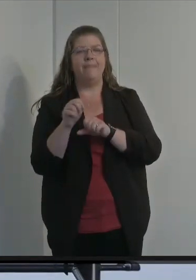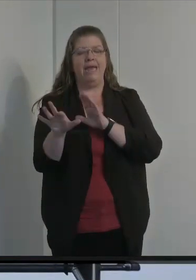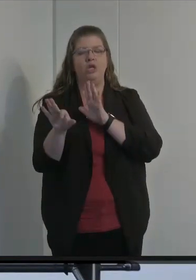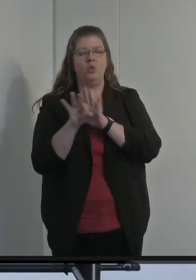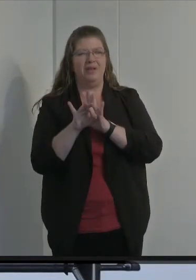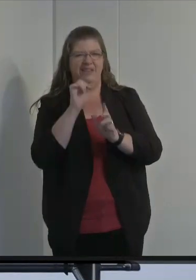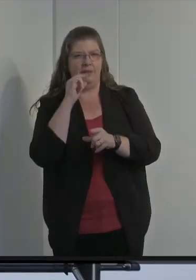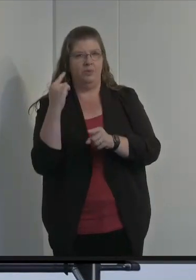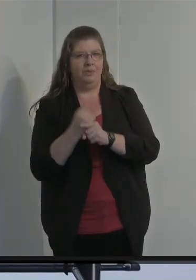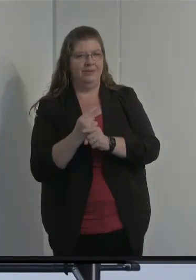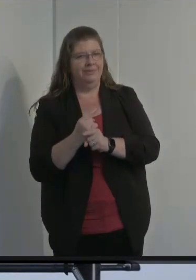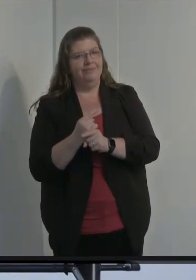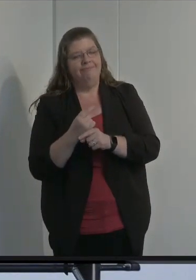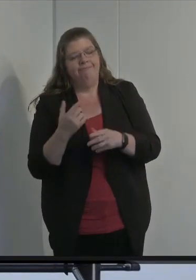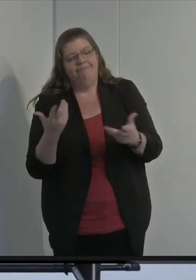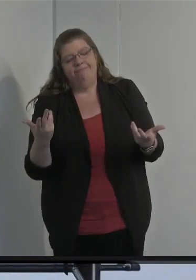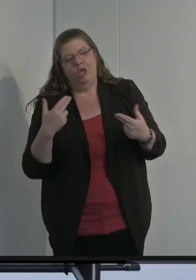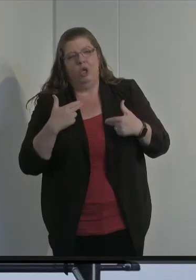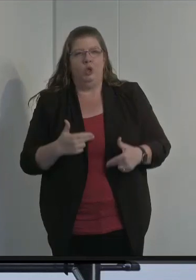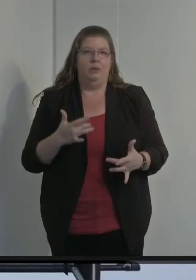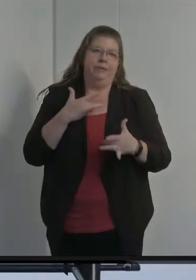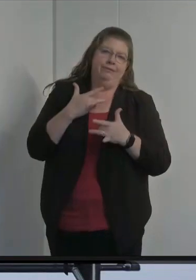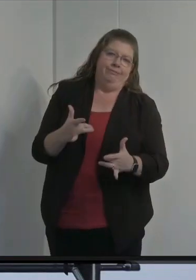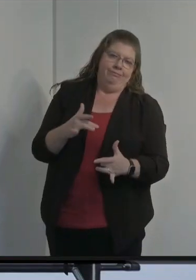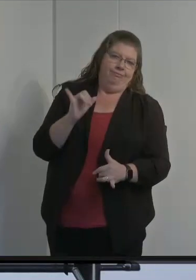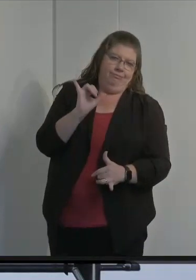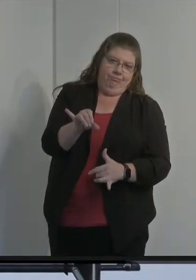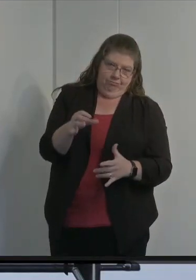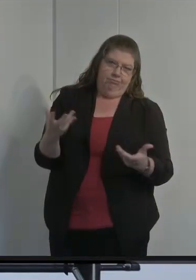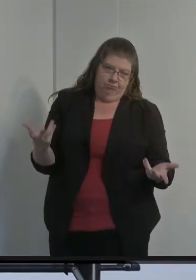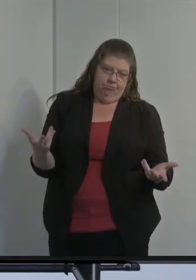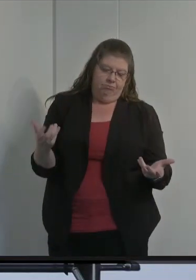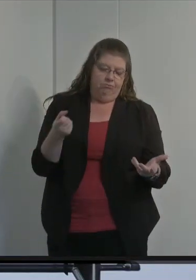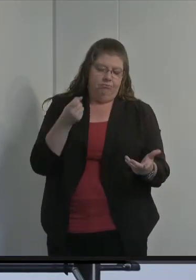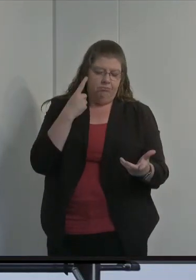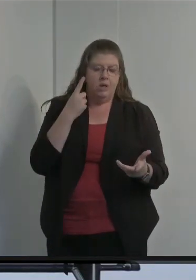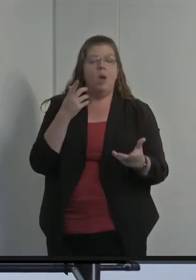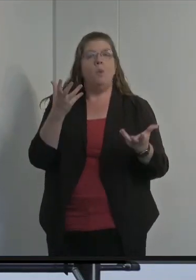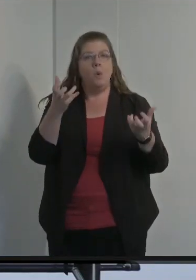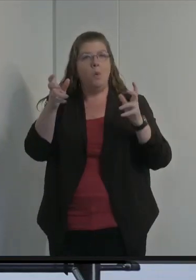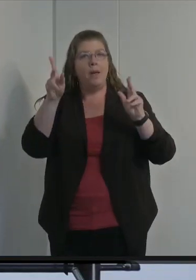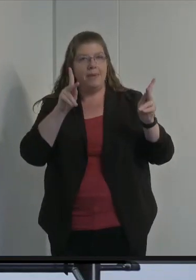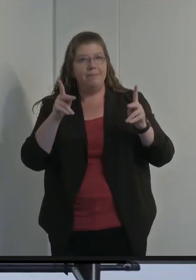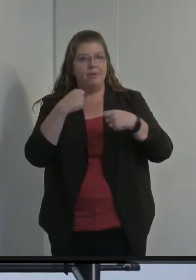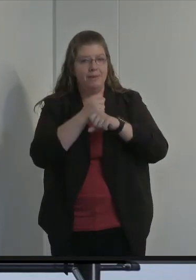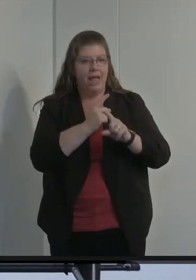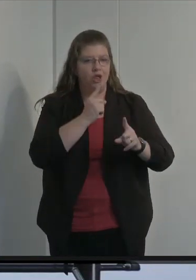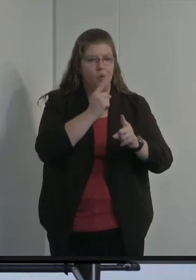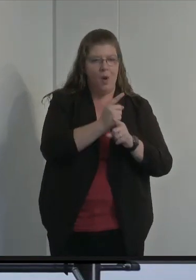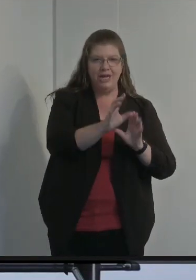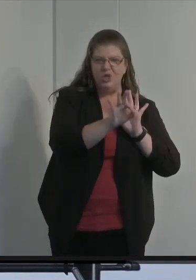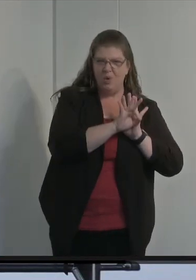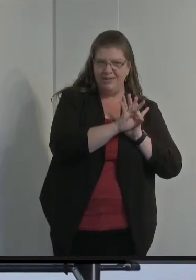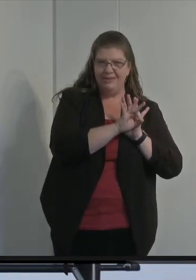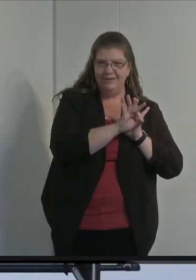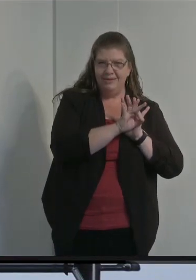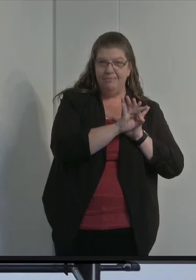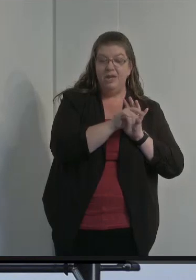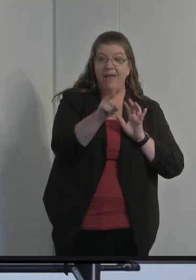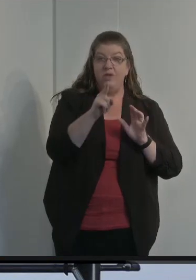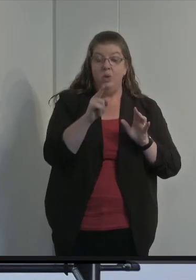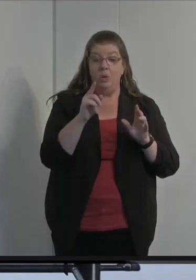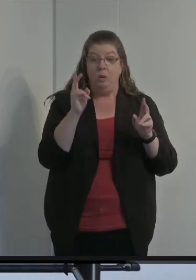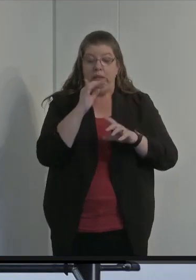And that's just human nature, and we want people to make the right choice. But if you make a